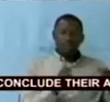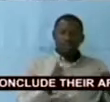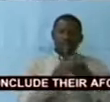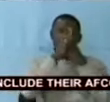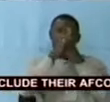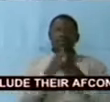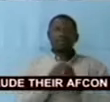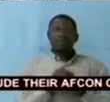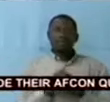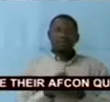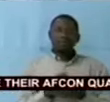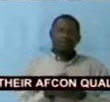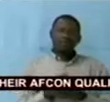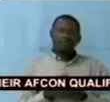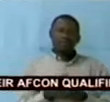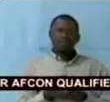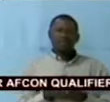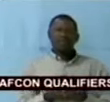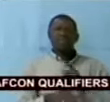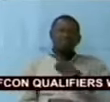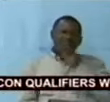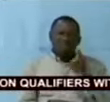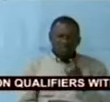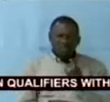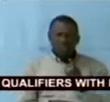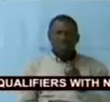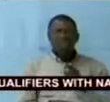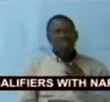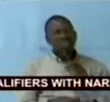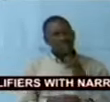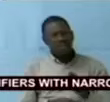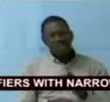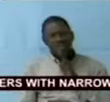Junglers, NIA personnel, or what?